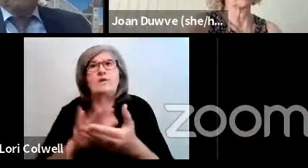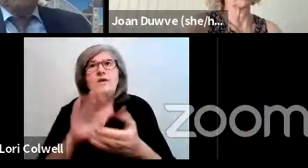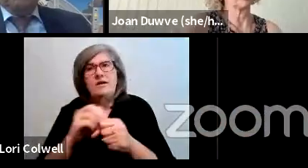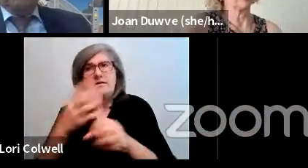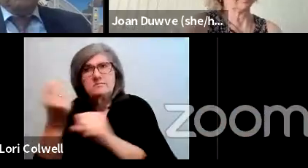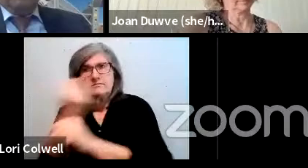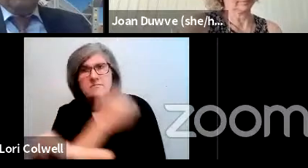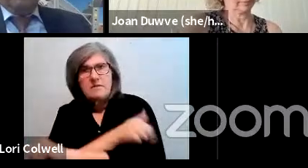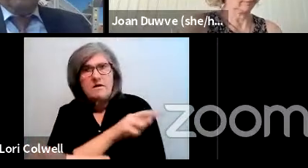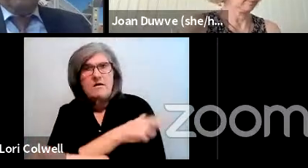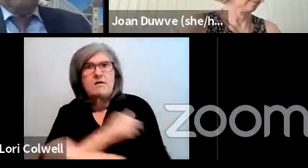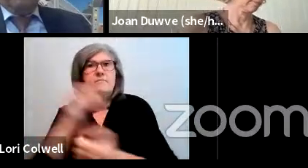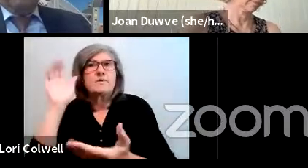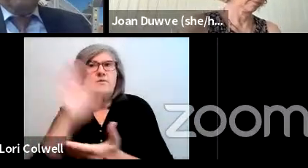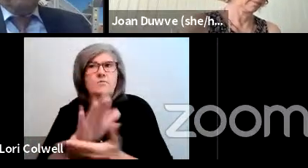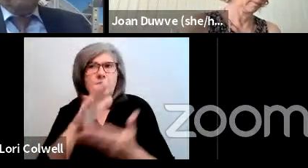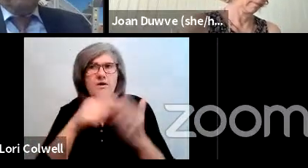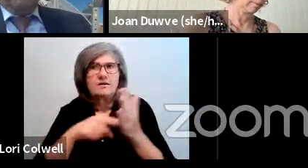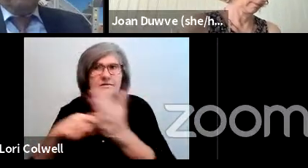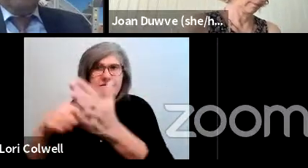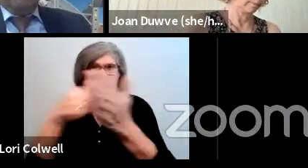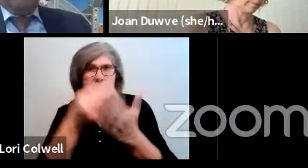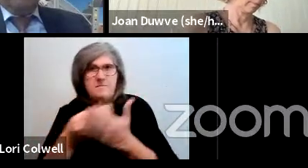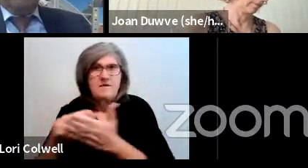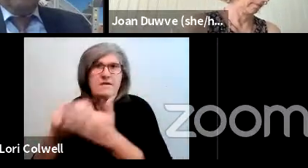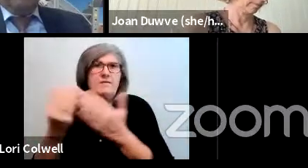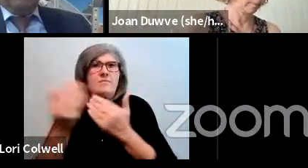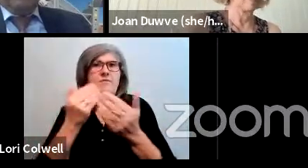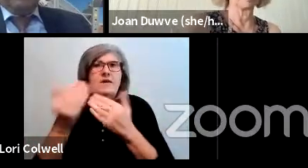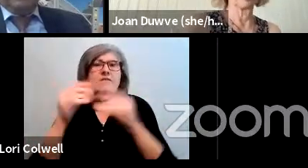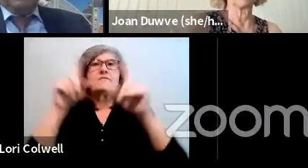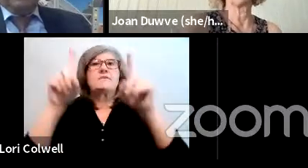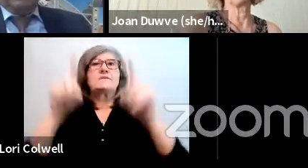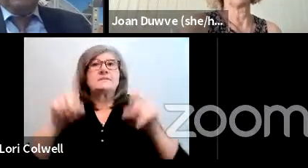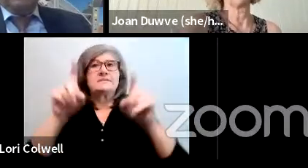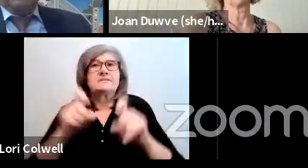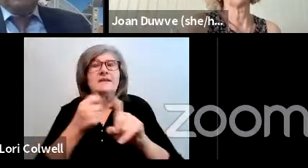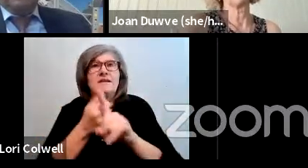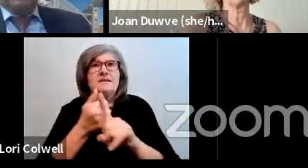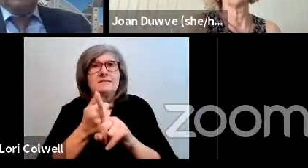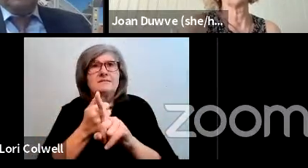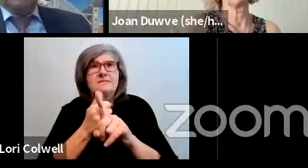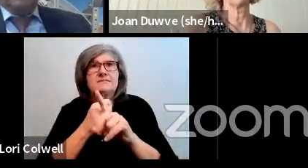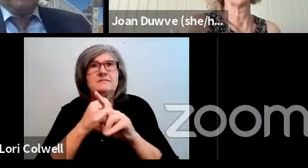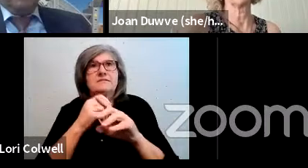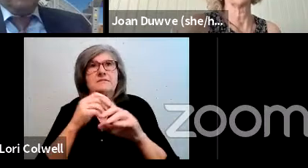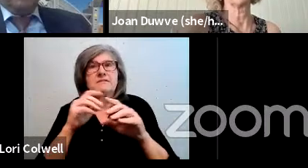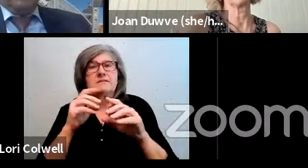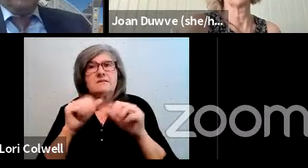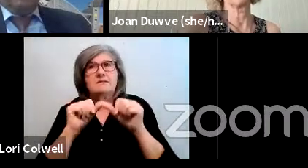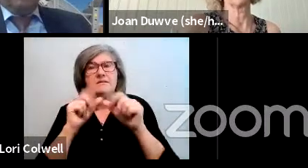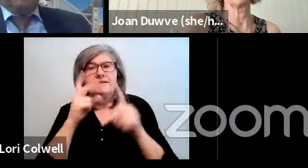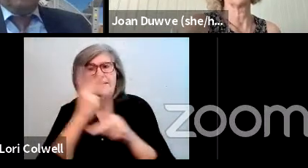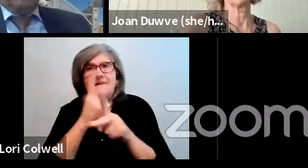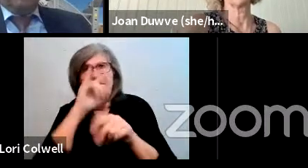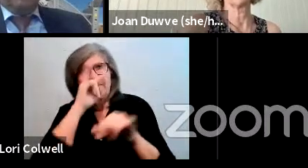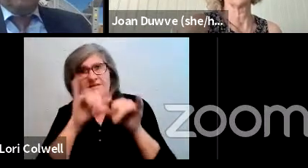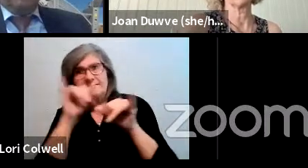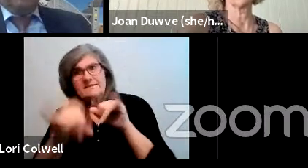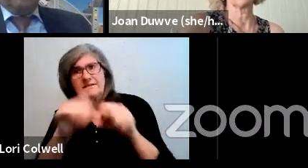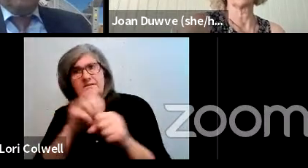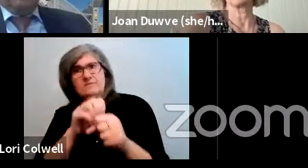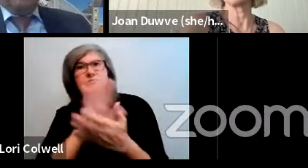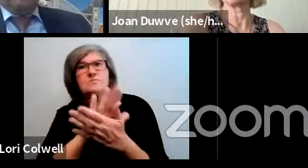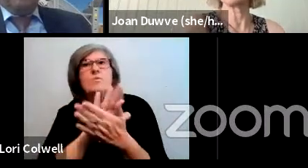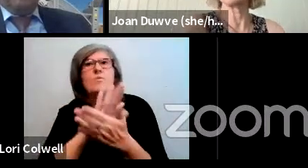hospitalization, reduction in death, whatever that is. Testing keeps this many kids in school. So as you think about it, I would